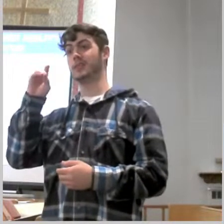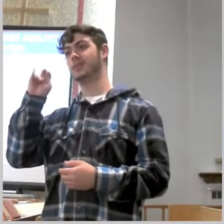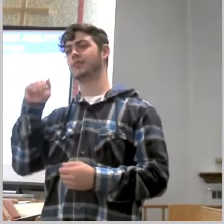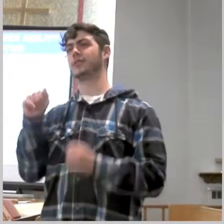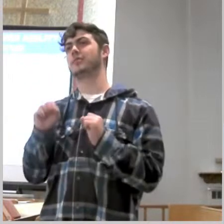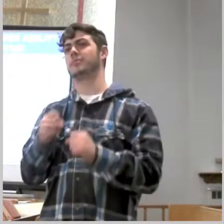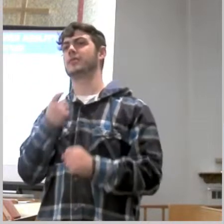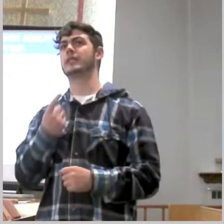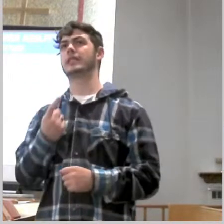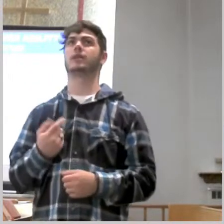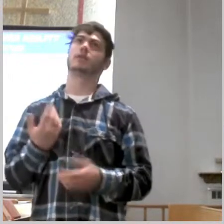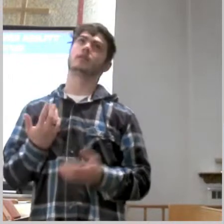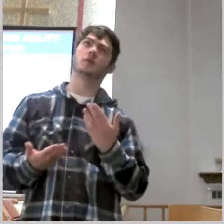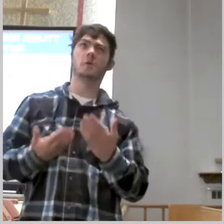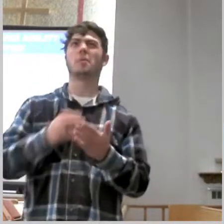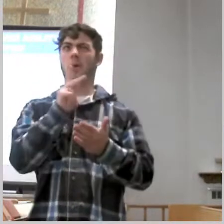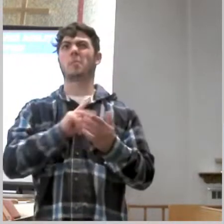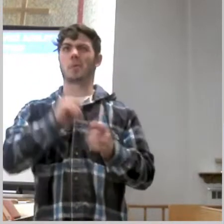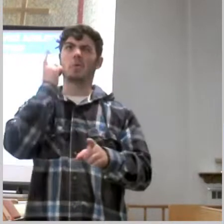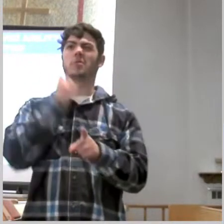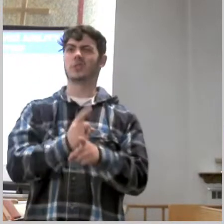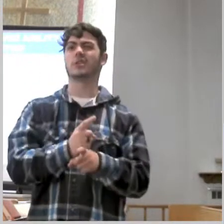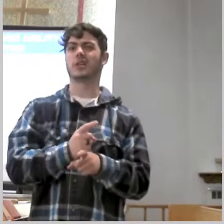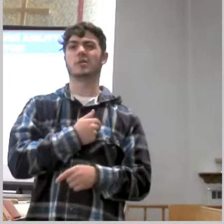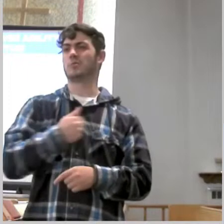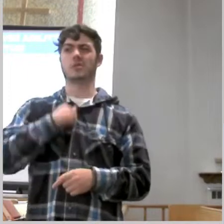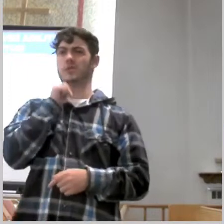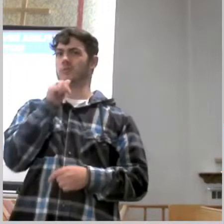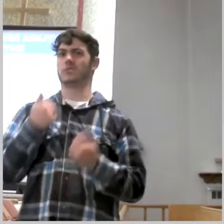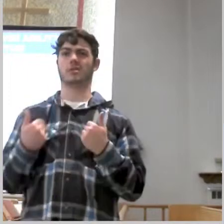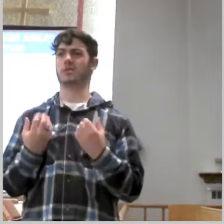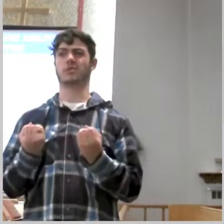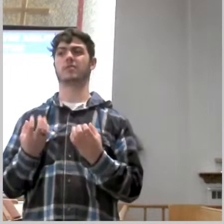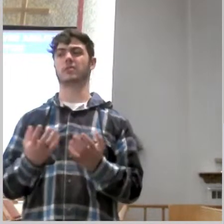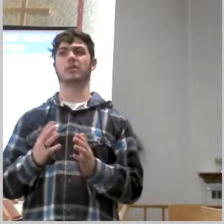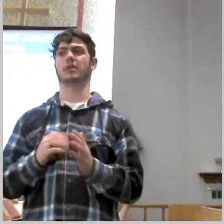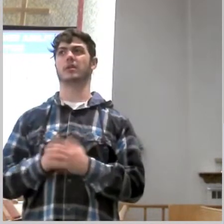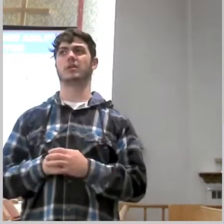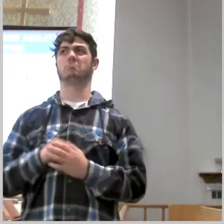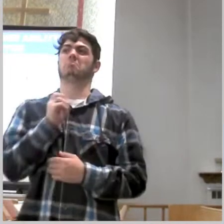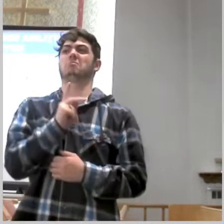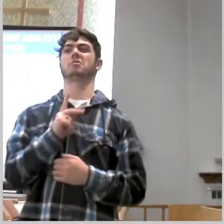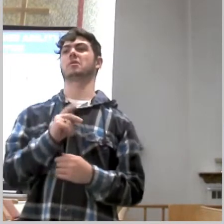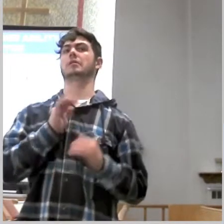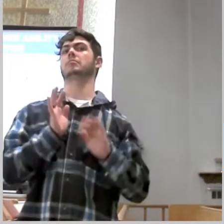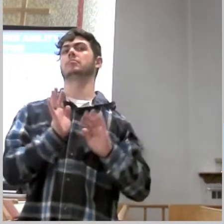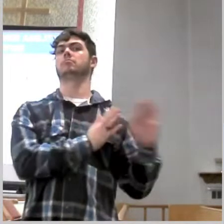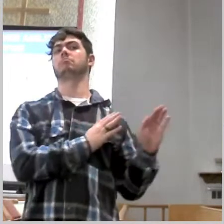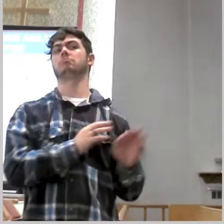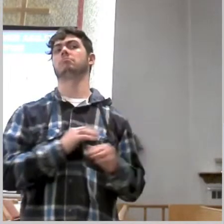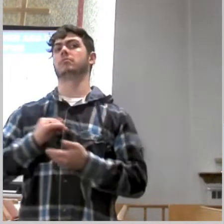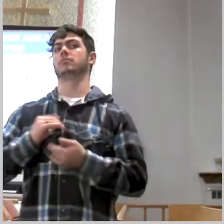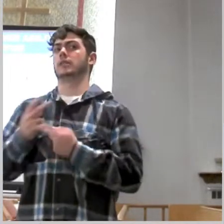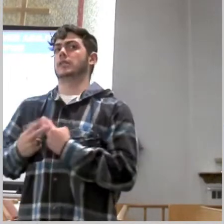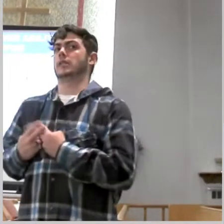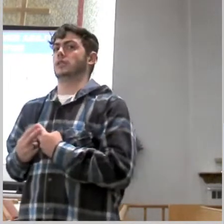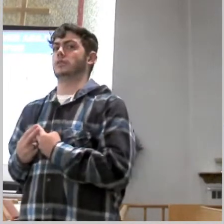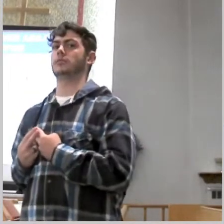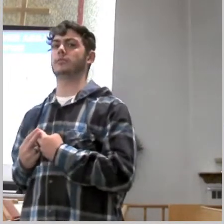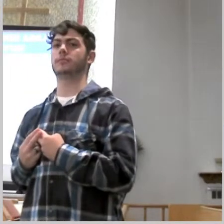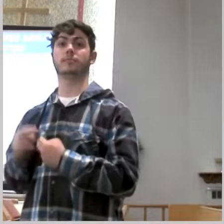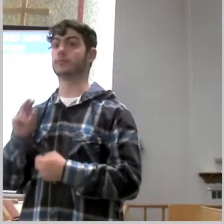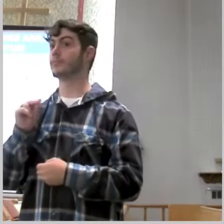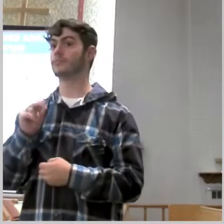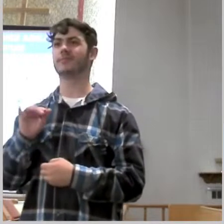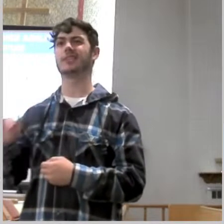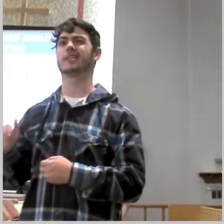have much. We're going through a hard time here. Yeah, Paul, okay, thank you for excluding us. We really can't do it. No, that would have been